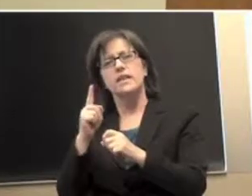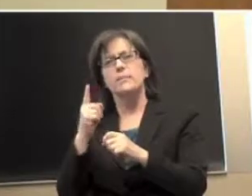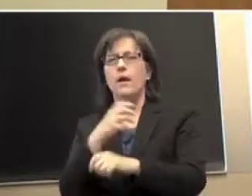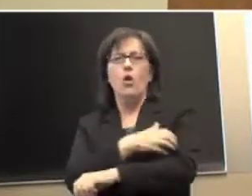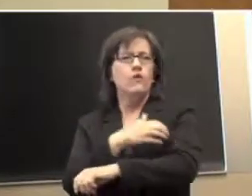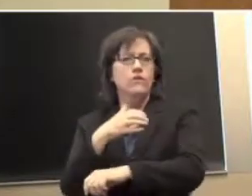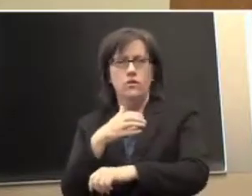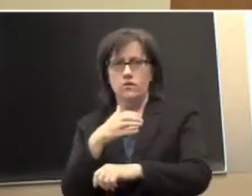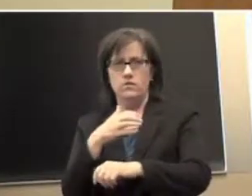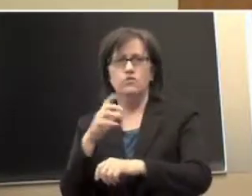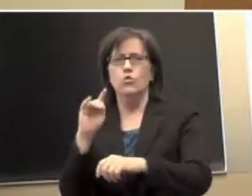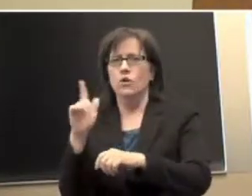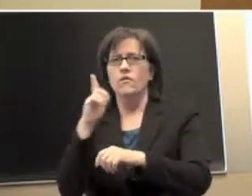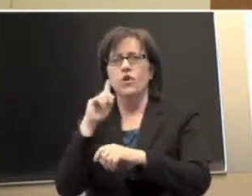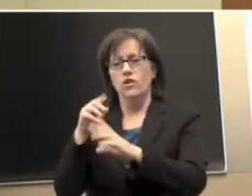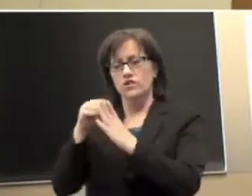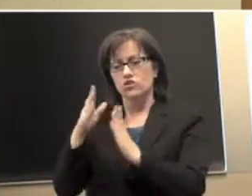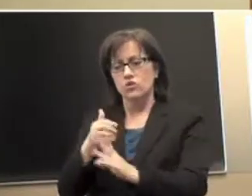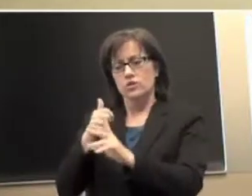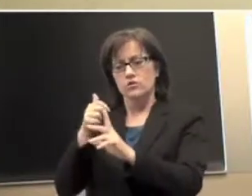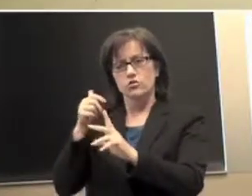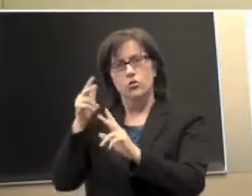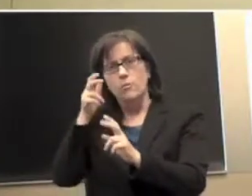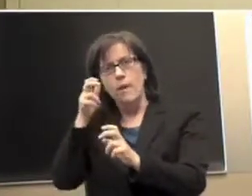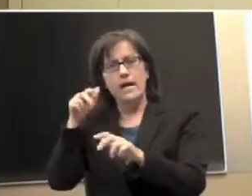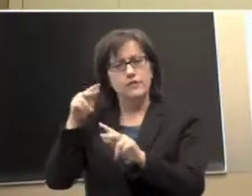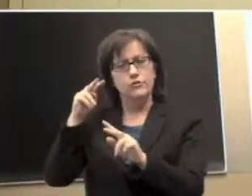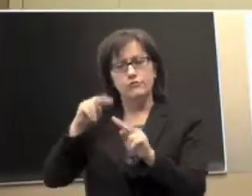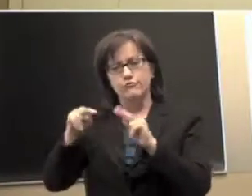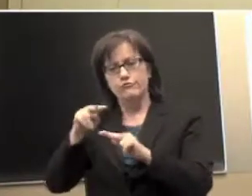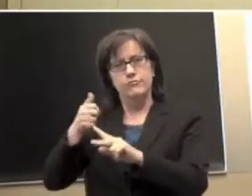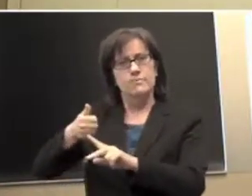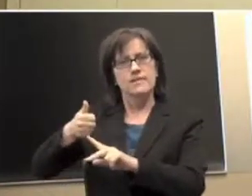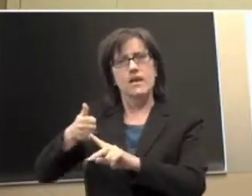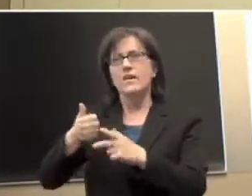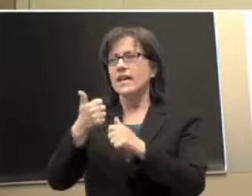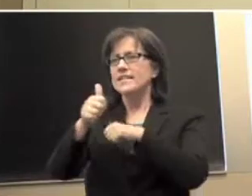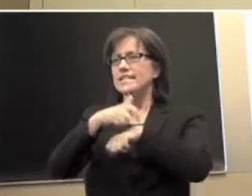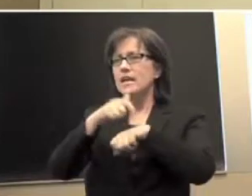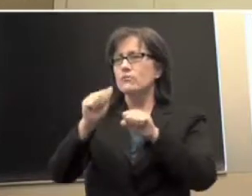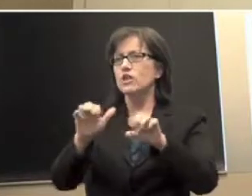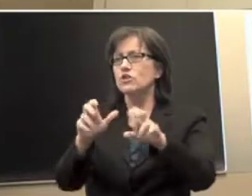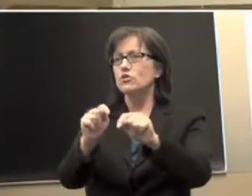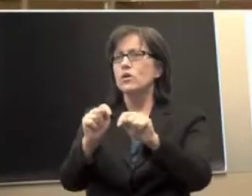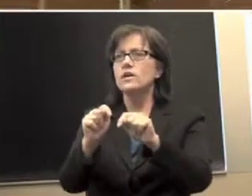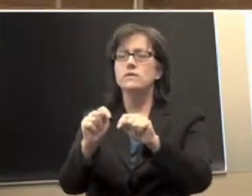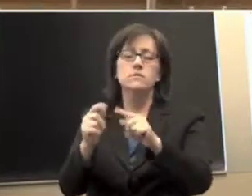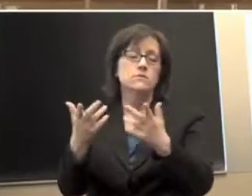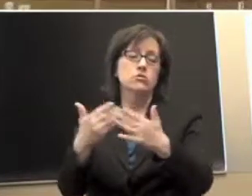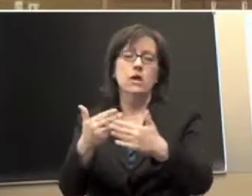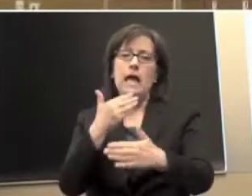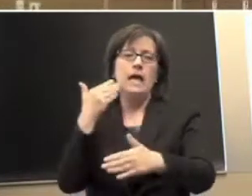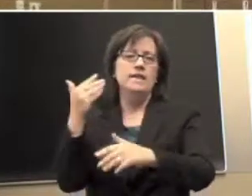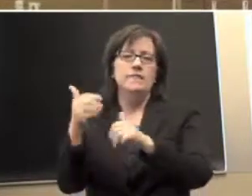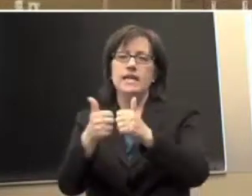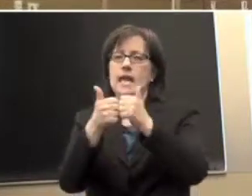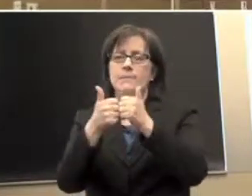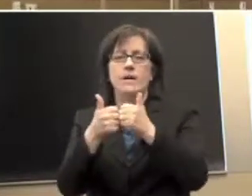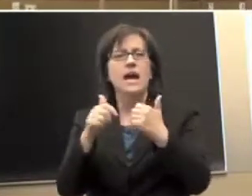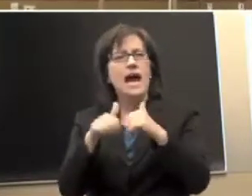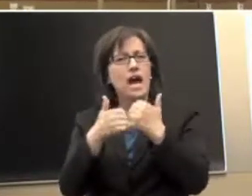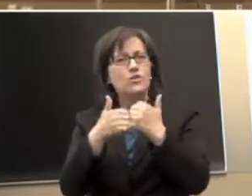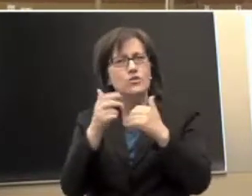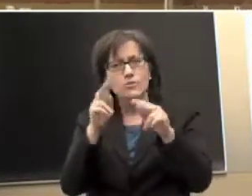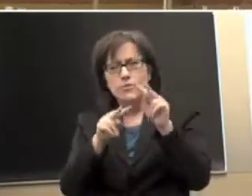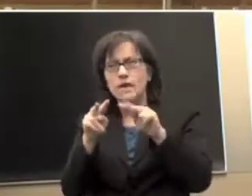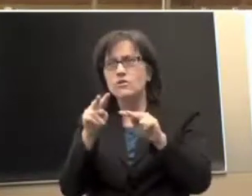student. So that can serve as your data. And anytime I can do something where that's being done, you're way ahead of the game. Right? How are you going to monitor whether